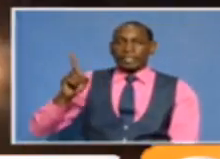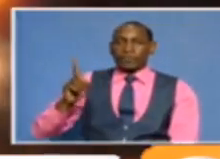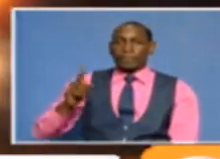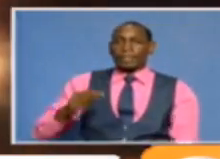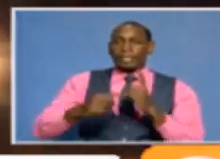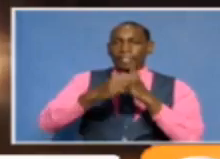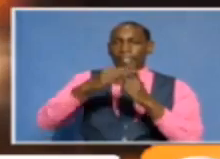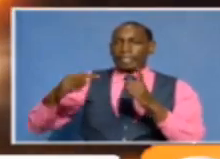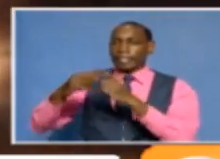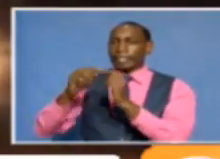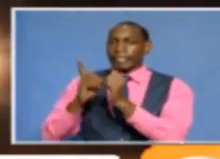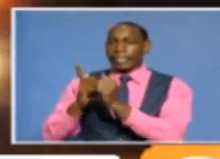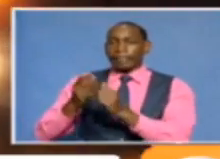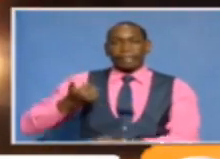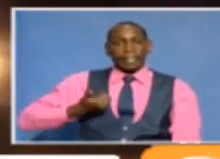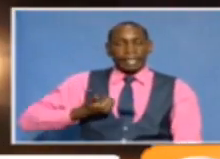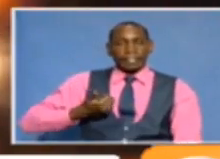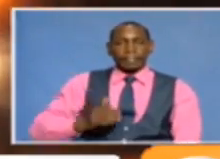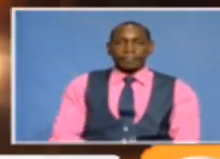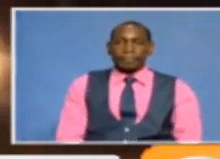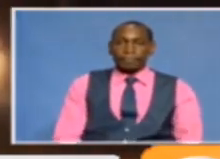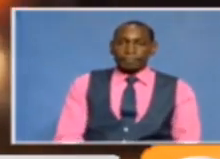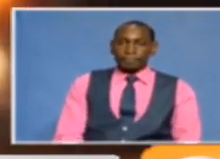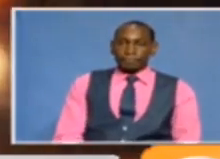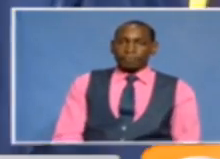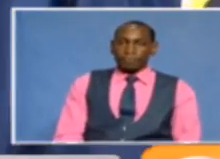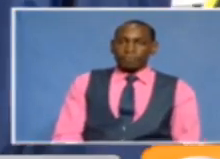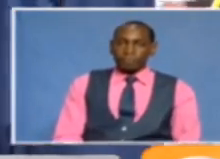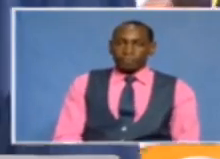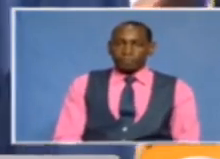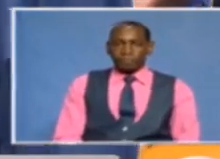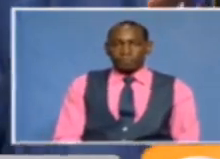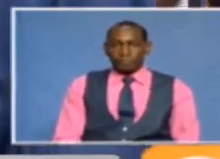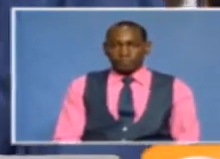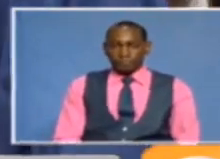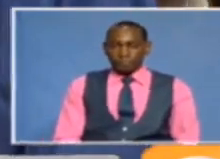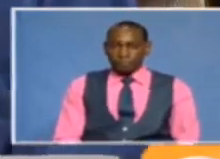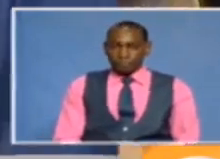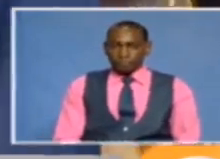the lives of 11 girls. Makori Ungechi, Citizen TV, Nairobi.